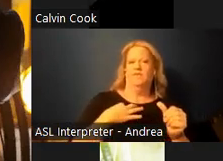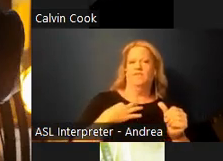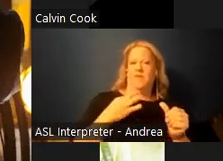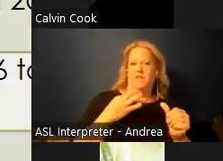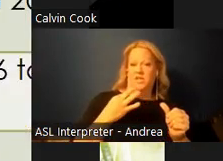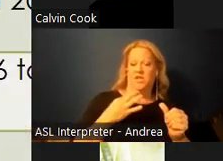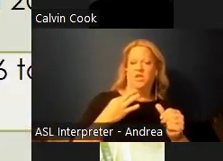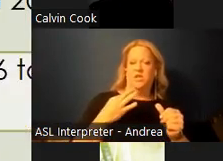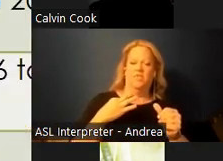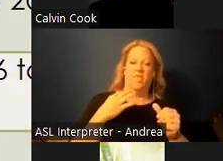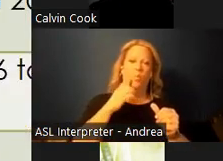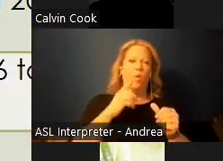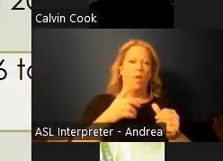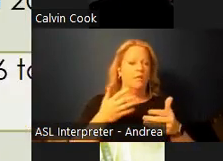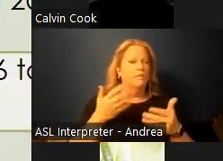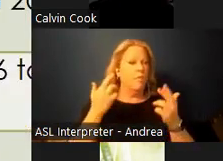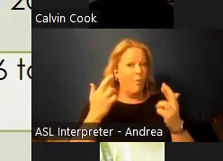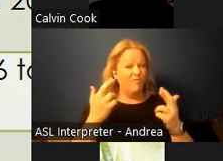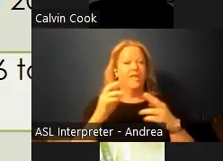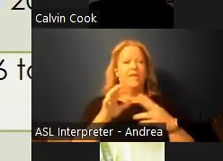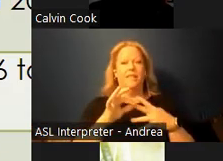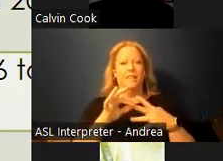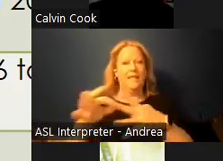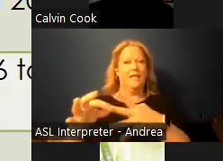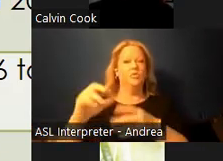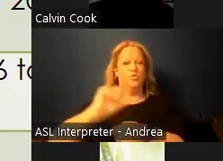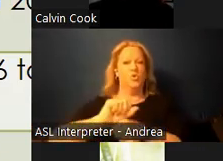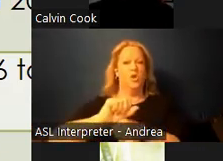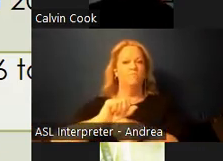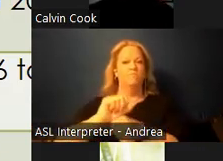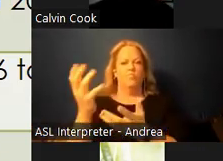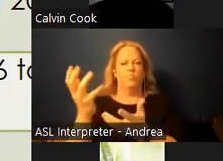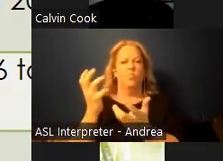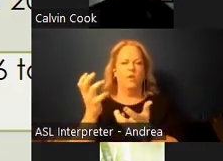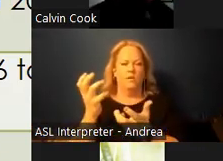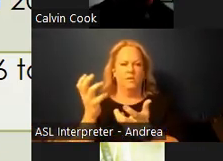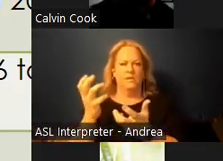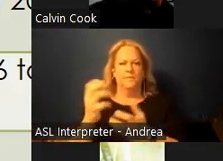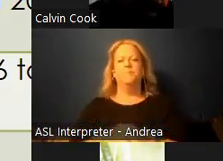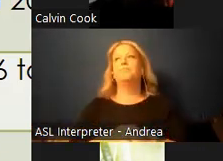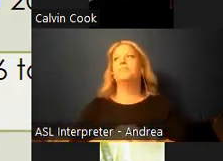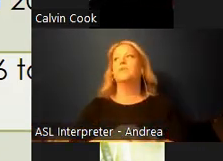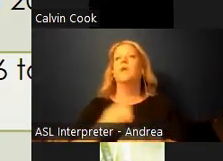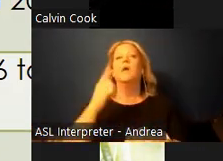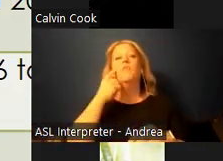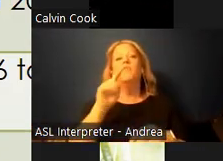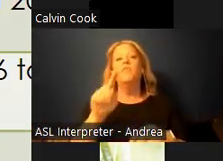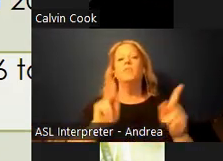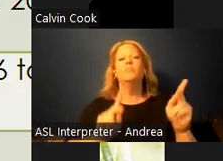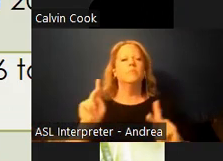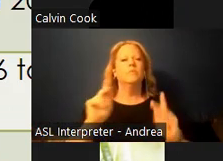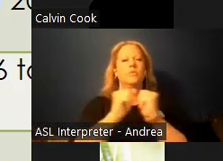want. Now, employment is a big issue amongst people with